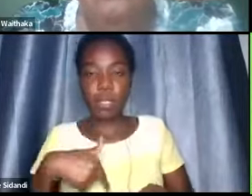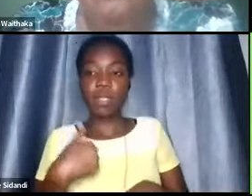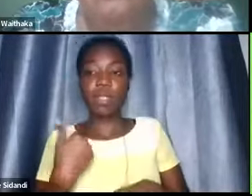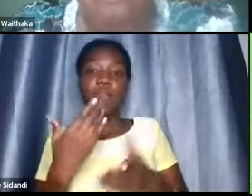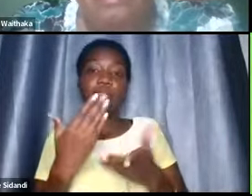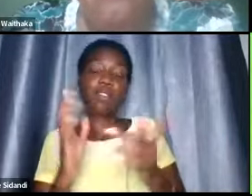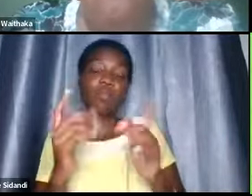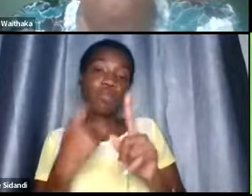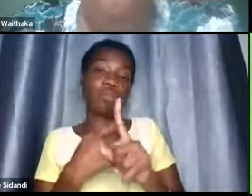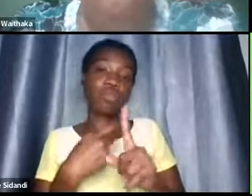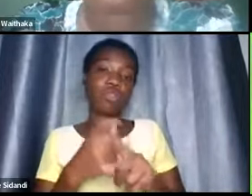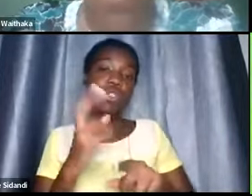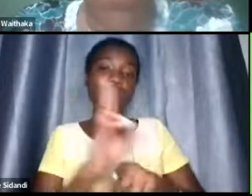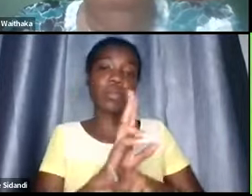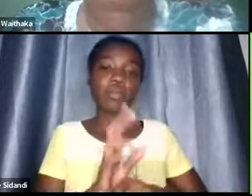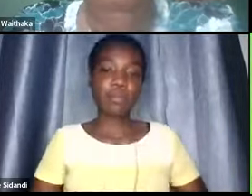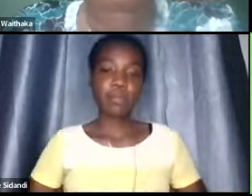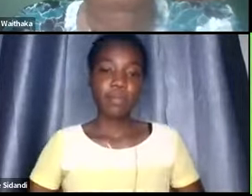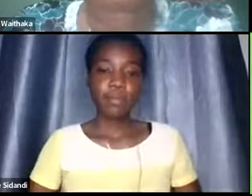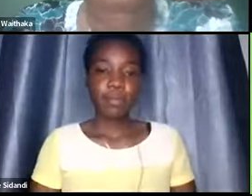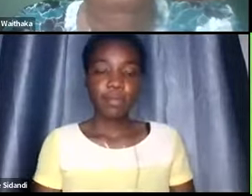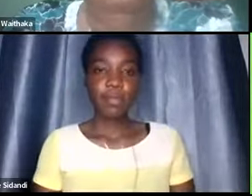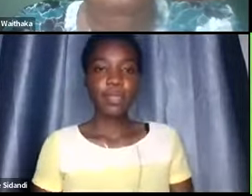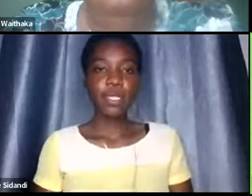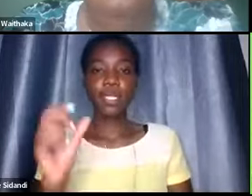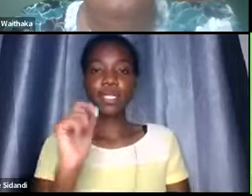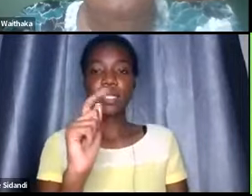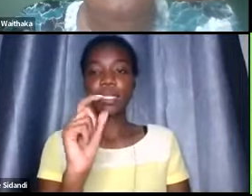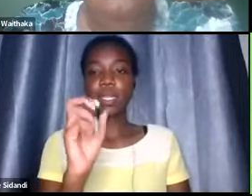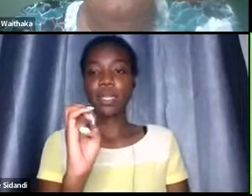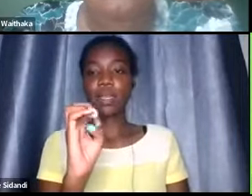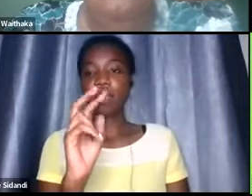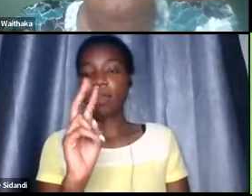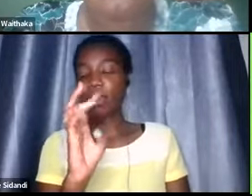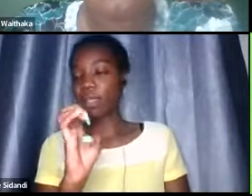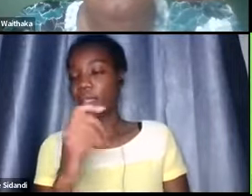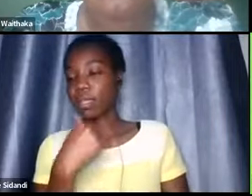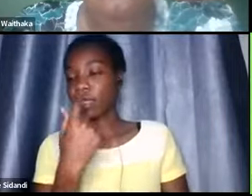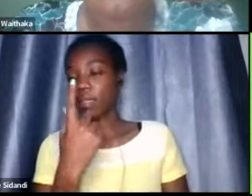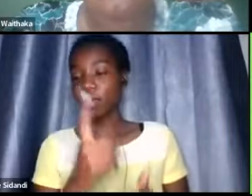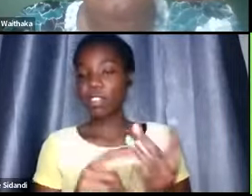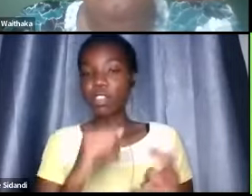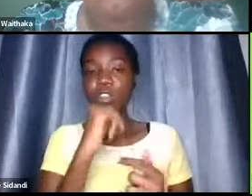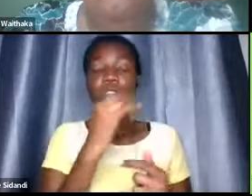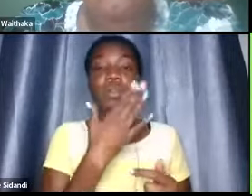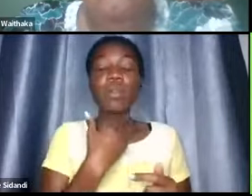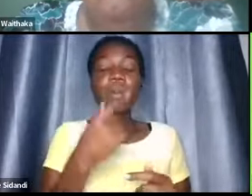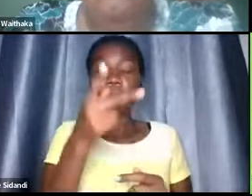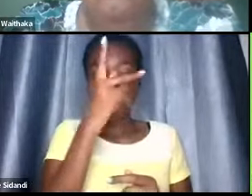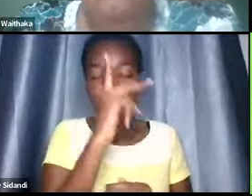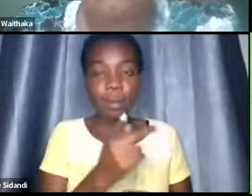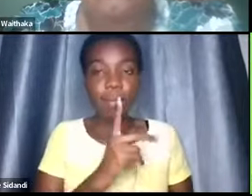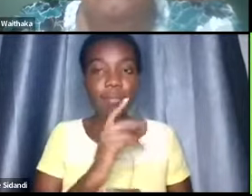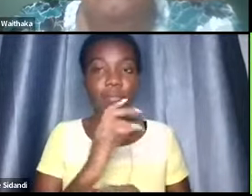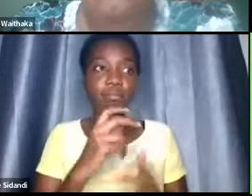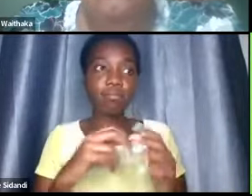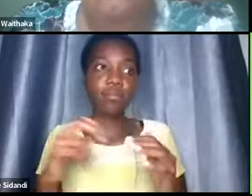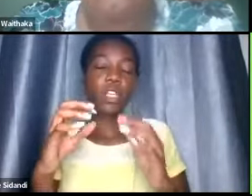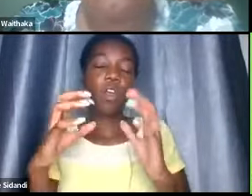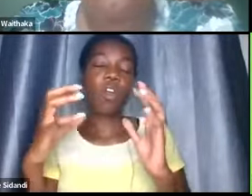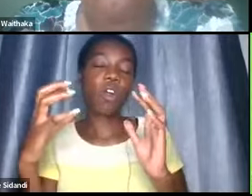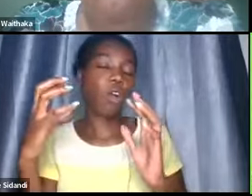use. Stephen says, we don't need as parents to side with students on courses, otherwise we shall make